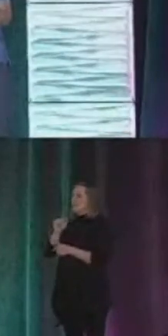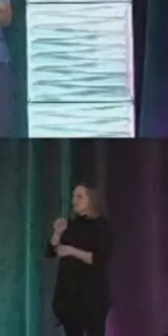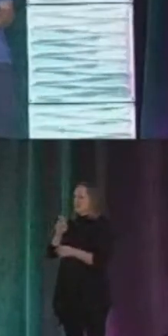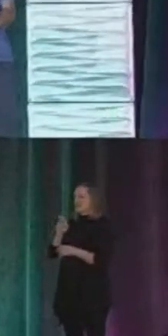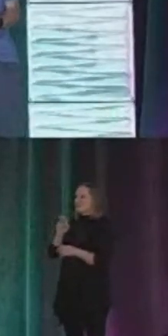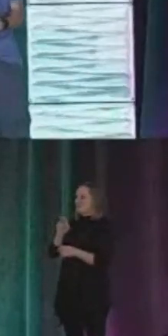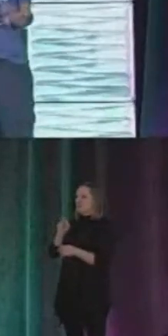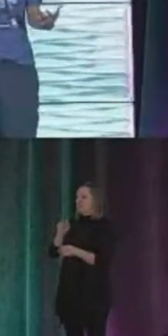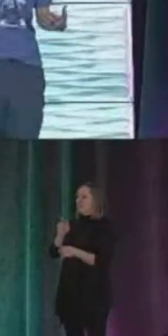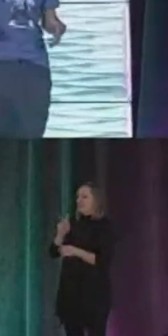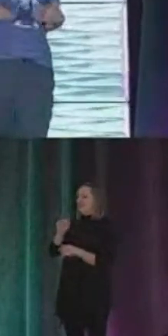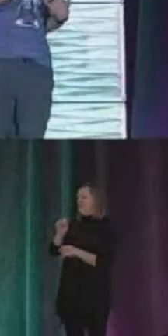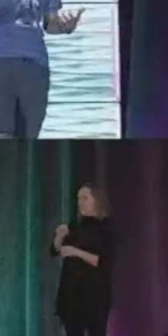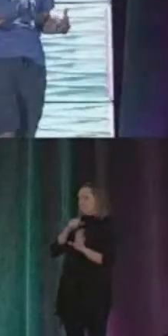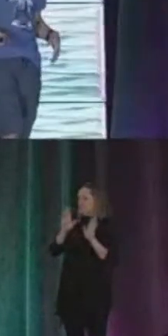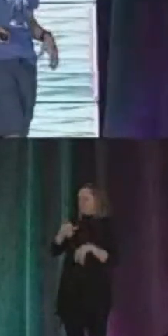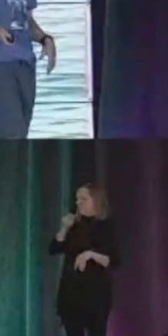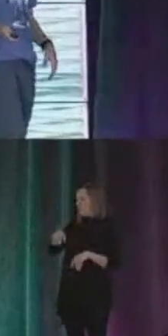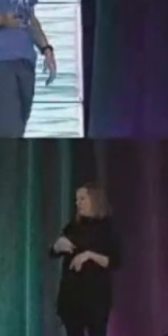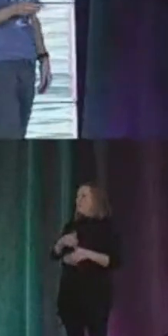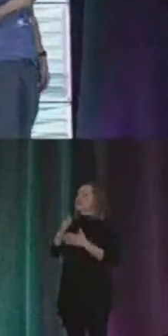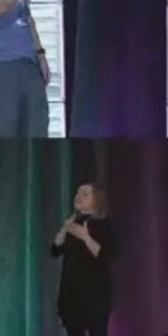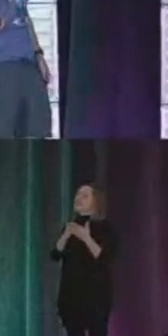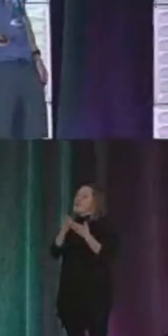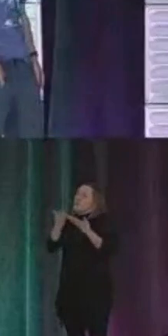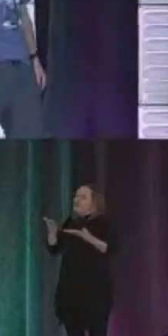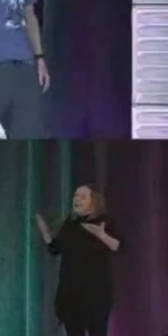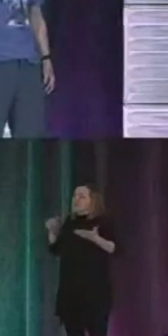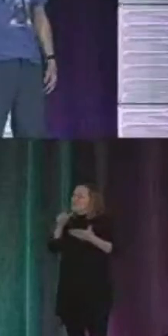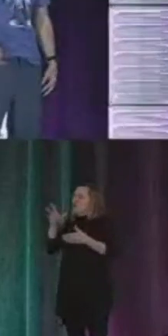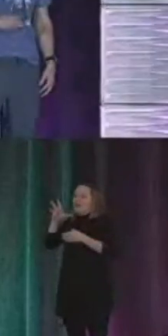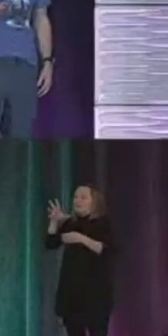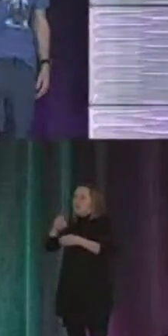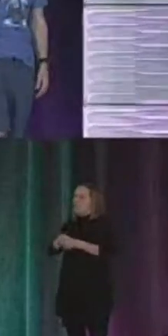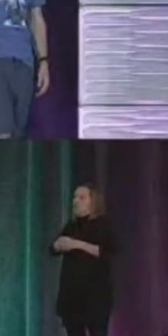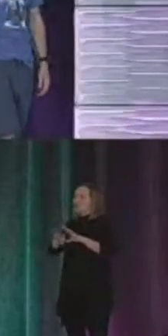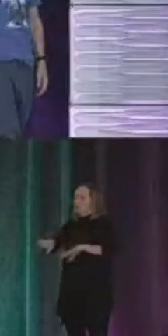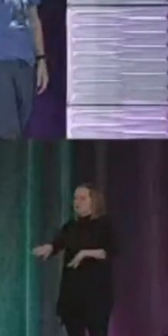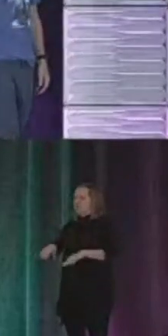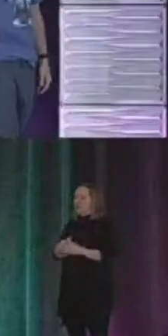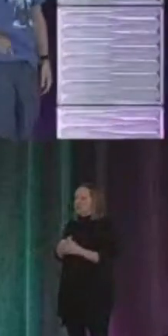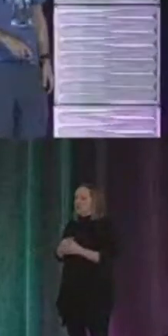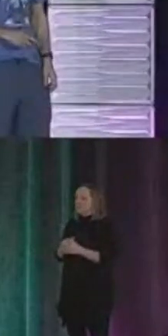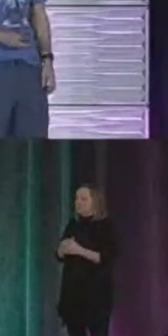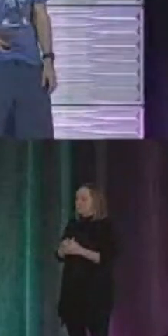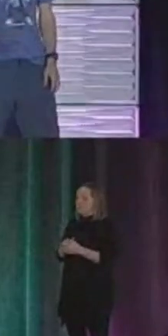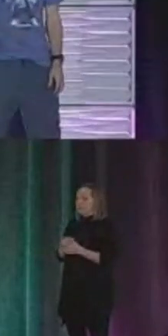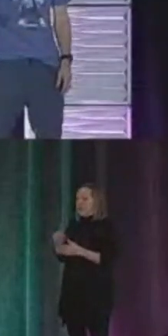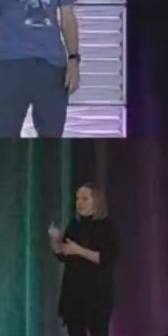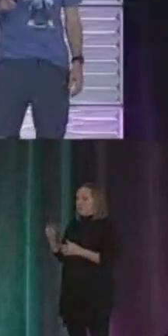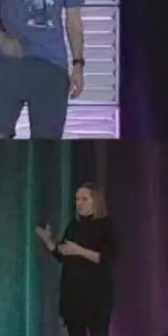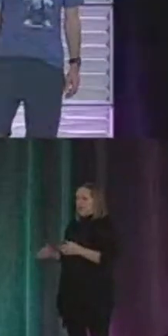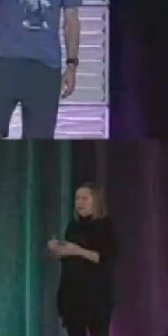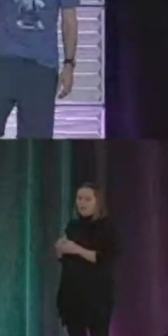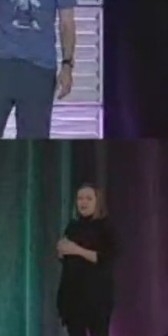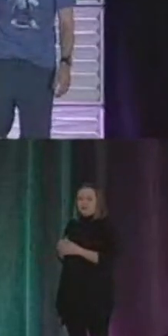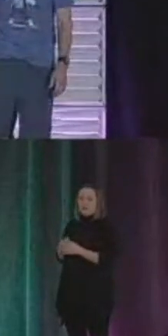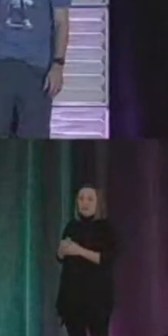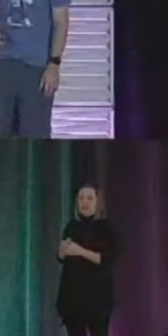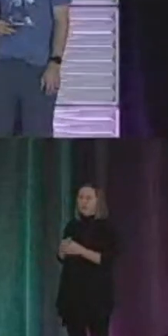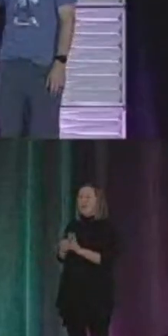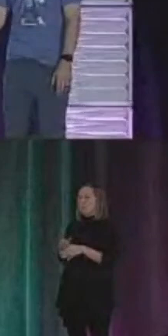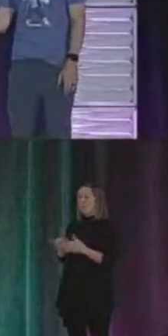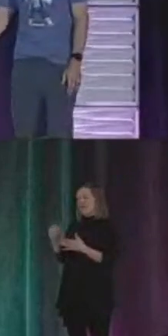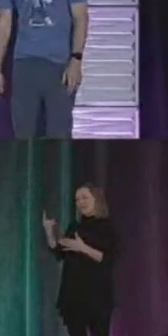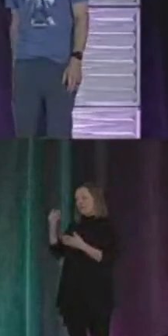to try and server render a canvas. There are certainly some things that that you can do only on one side. But it is another thing you have to think